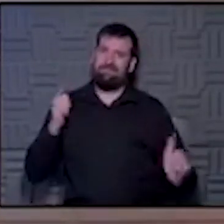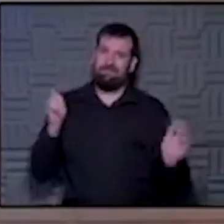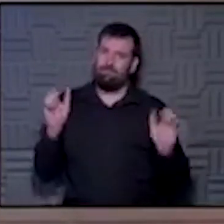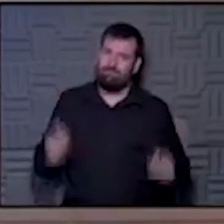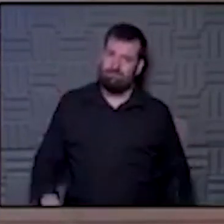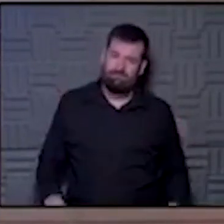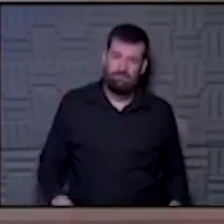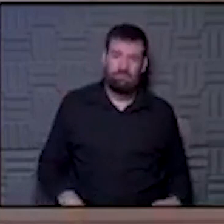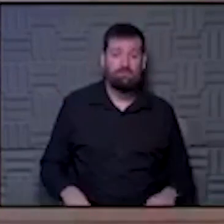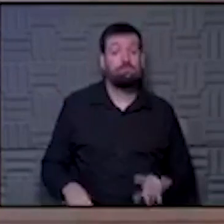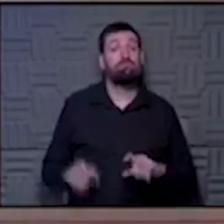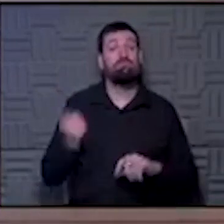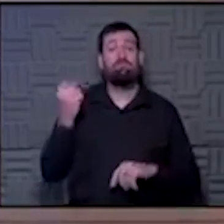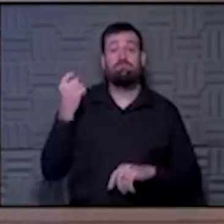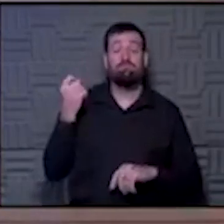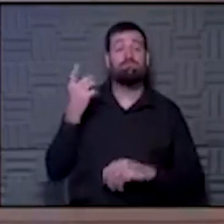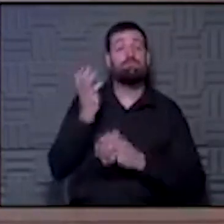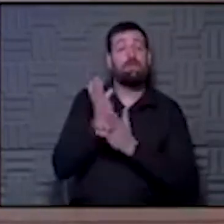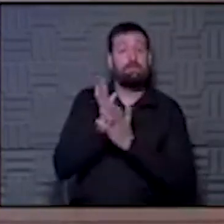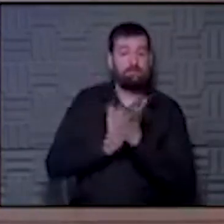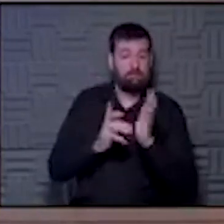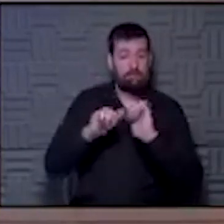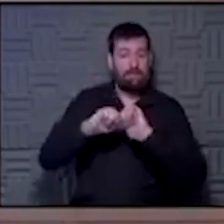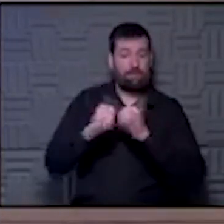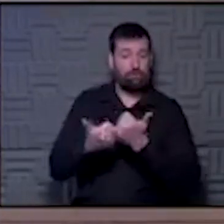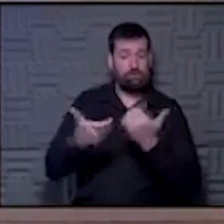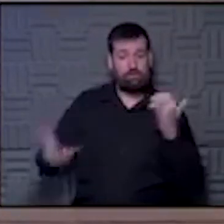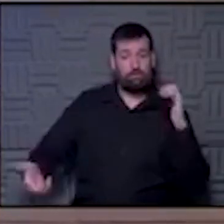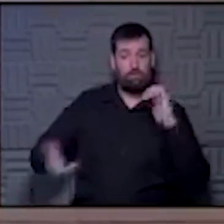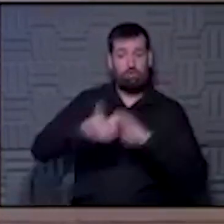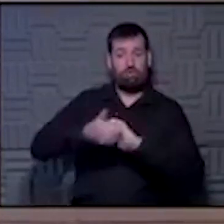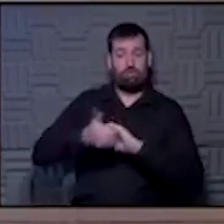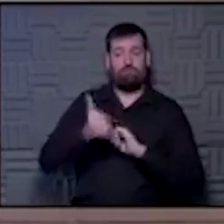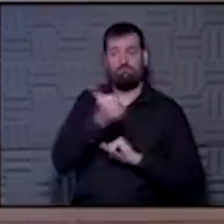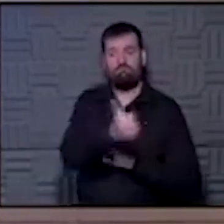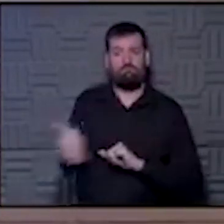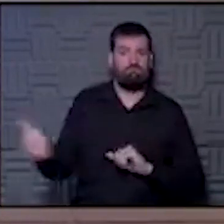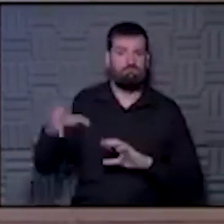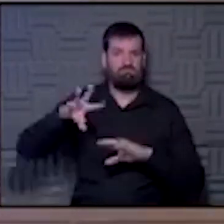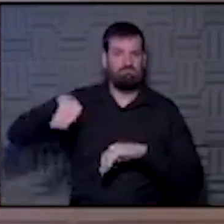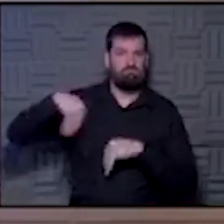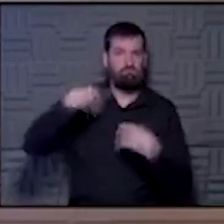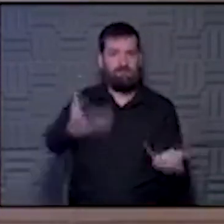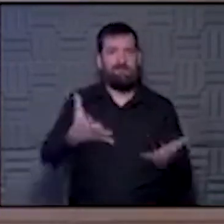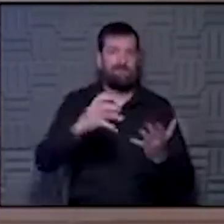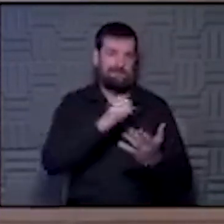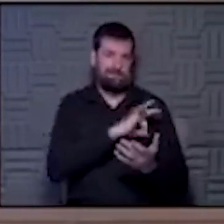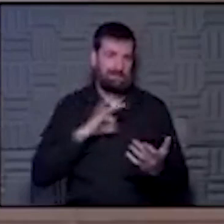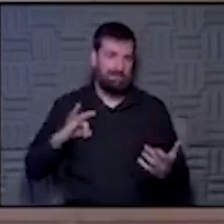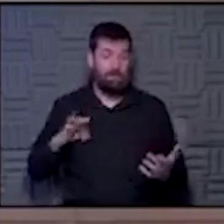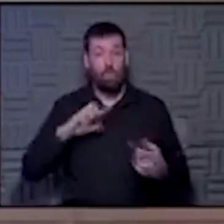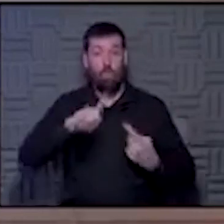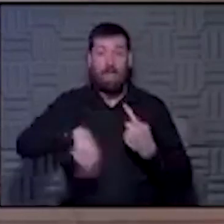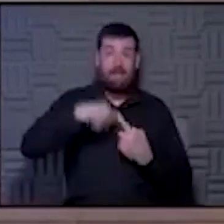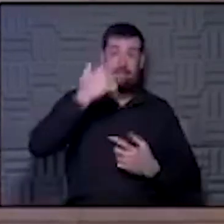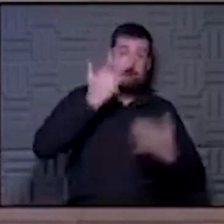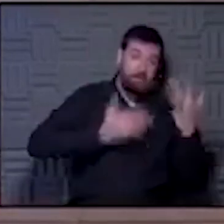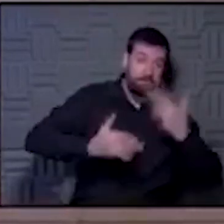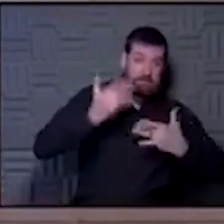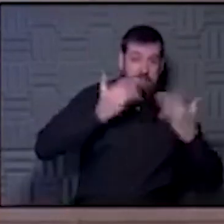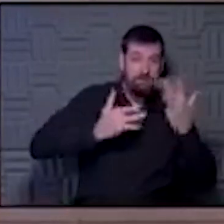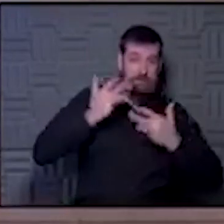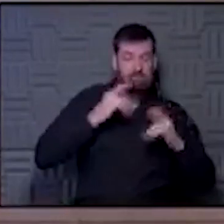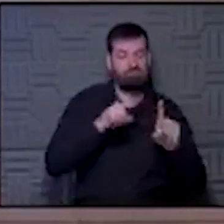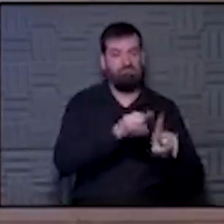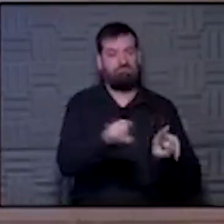have found is that some of our agency company partners have been able to provide staffing when there have been shortages across